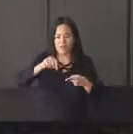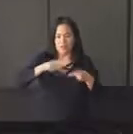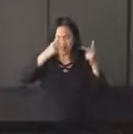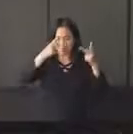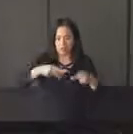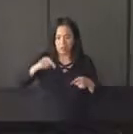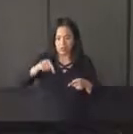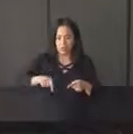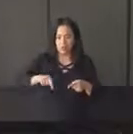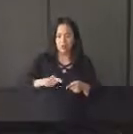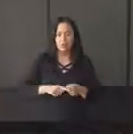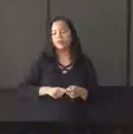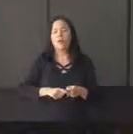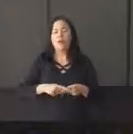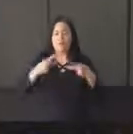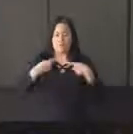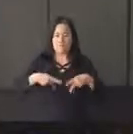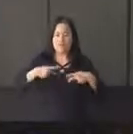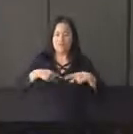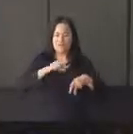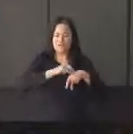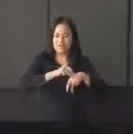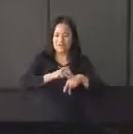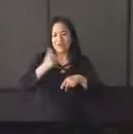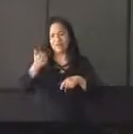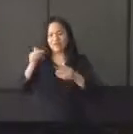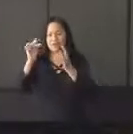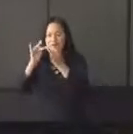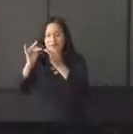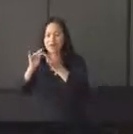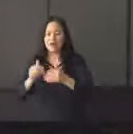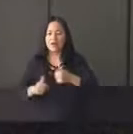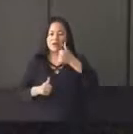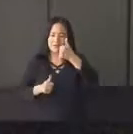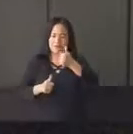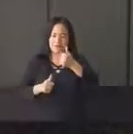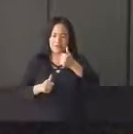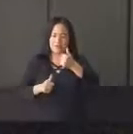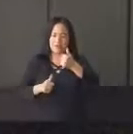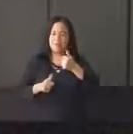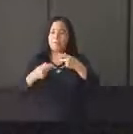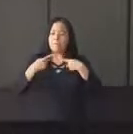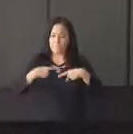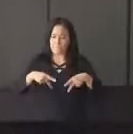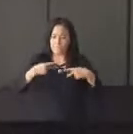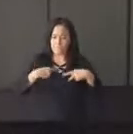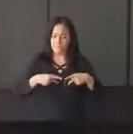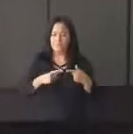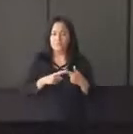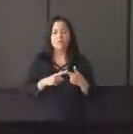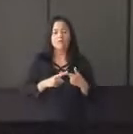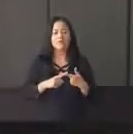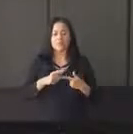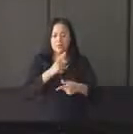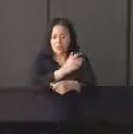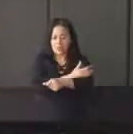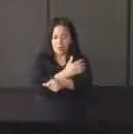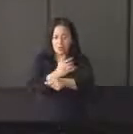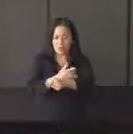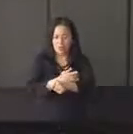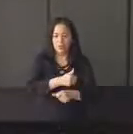here we have in person and virtually 6 colleagues who represent, in